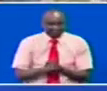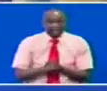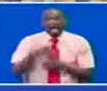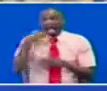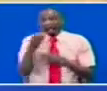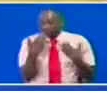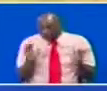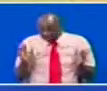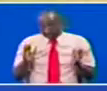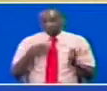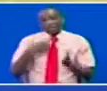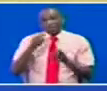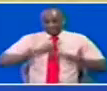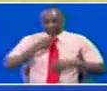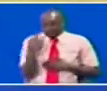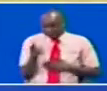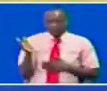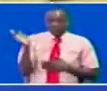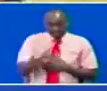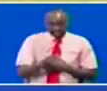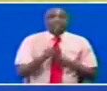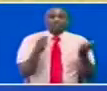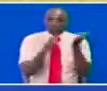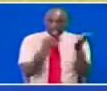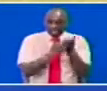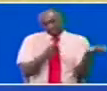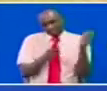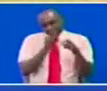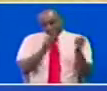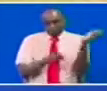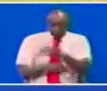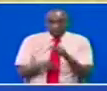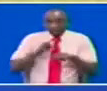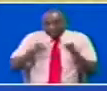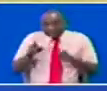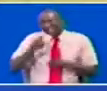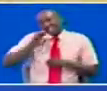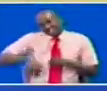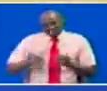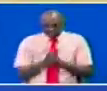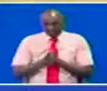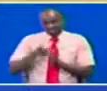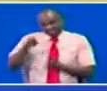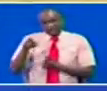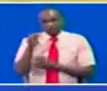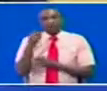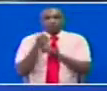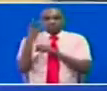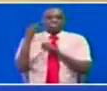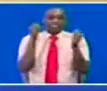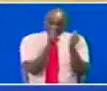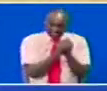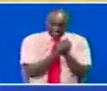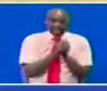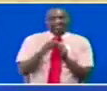After the breather, Samuel Odinga crossed the whitewash to give Chambogo the second try of the match, but it was too little too late as the match ended 14-10 to give